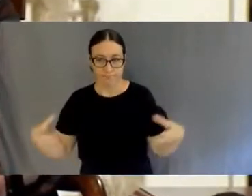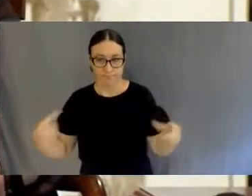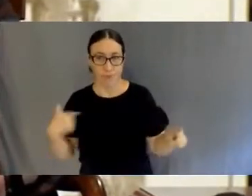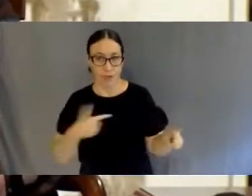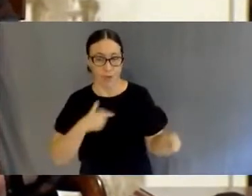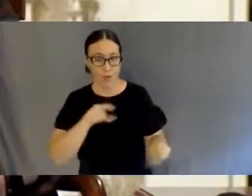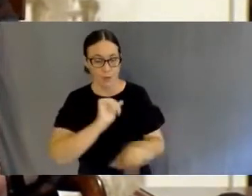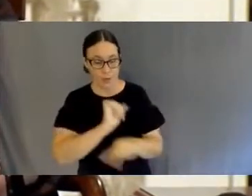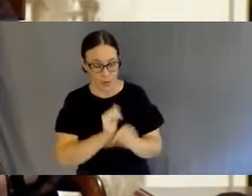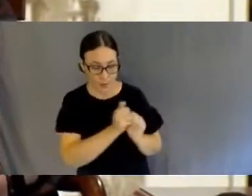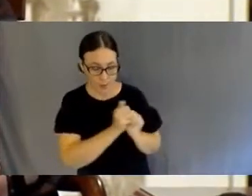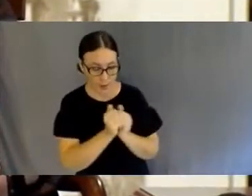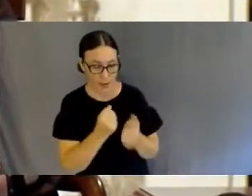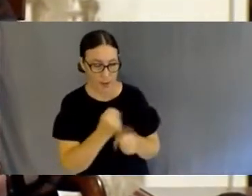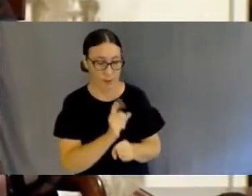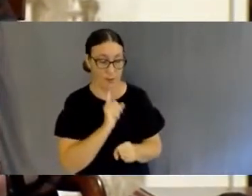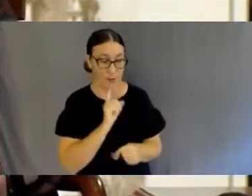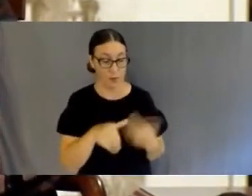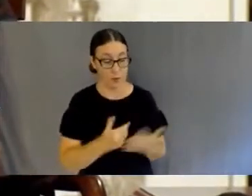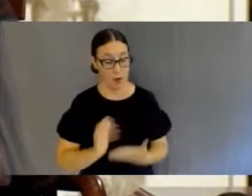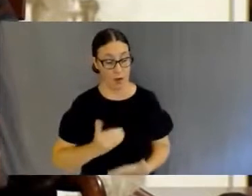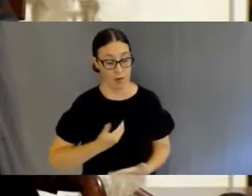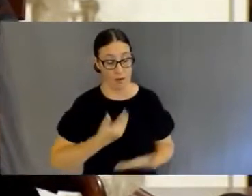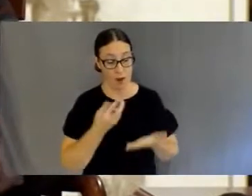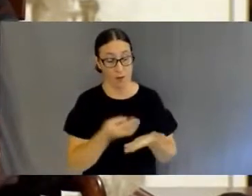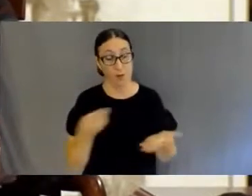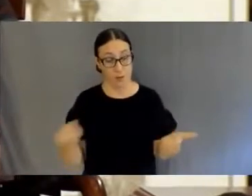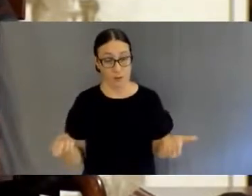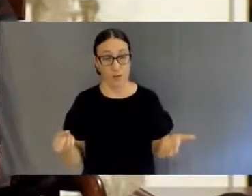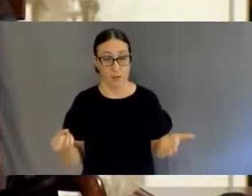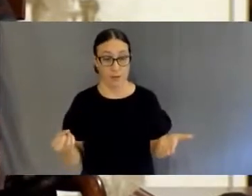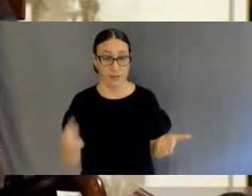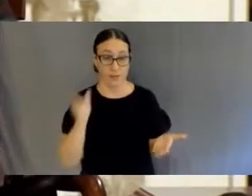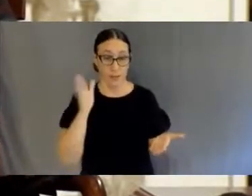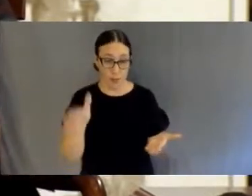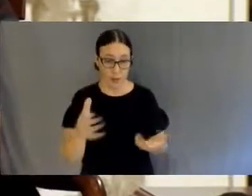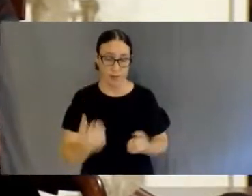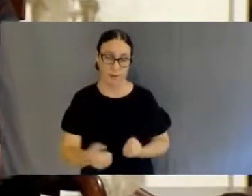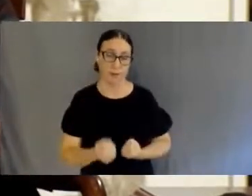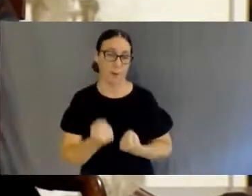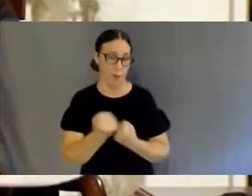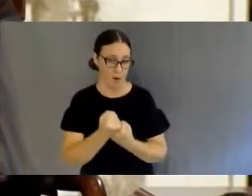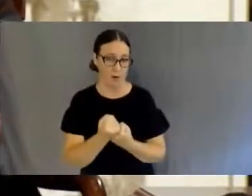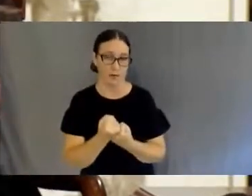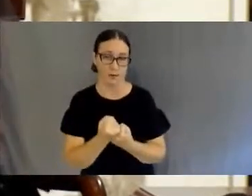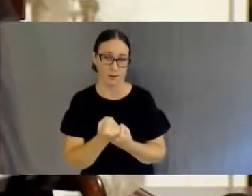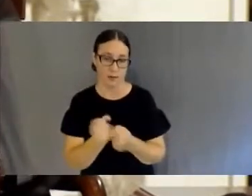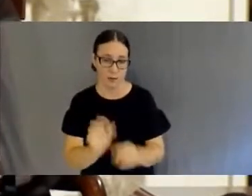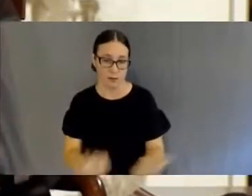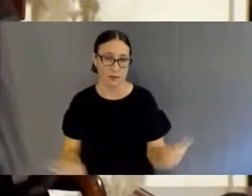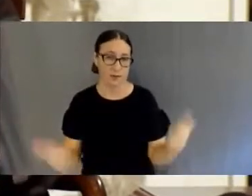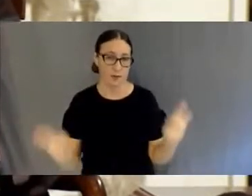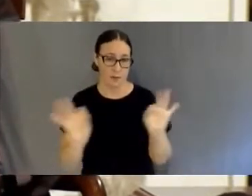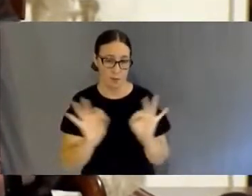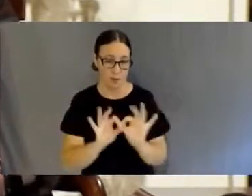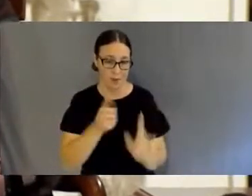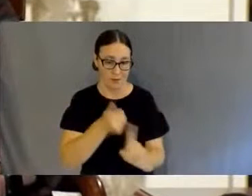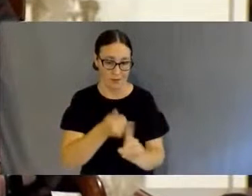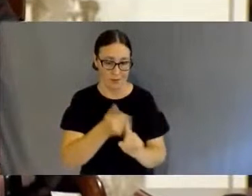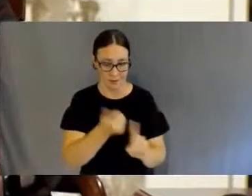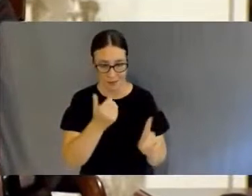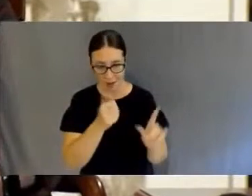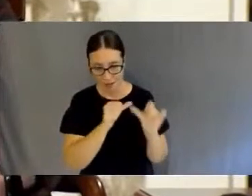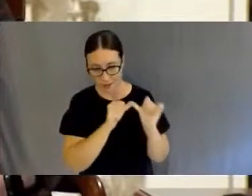together to make sure that all of our resources are going to support viable and